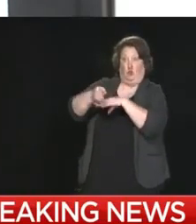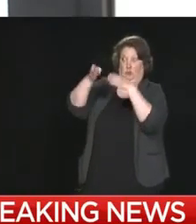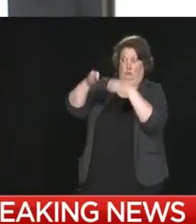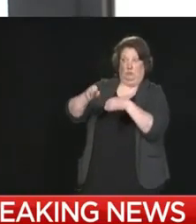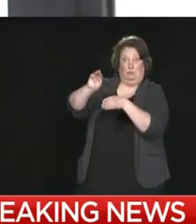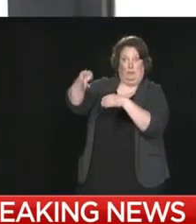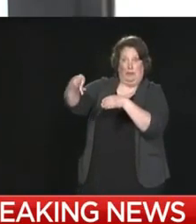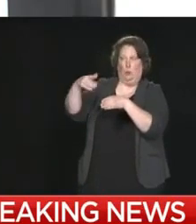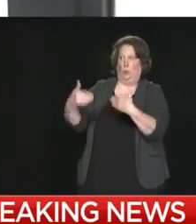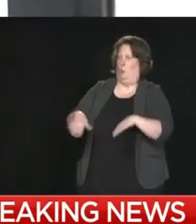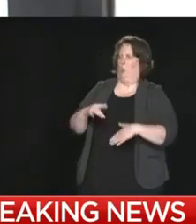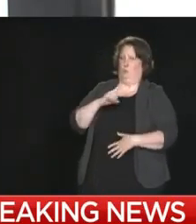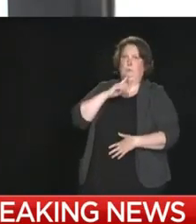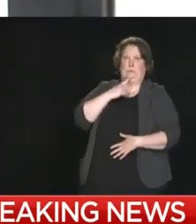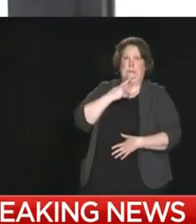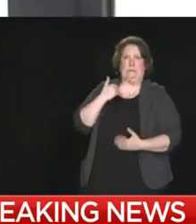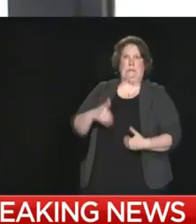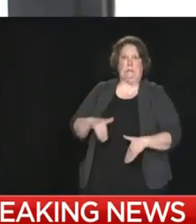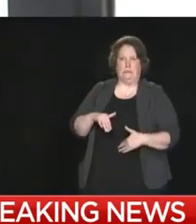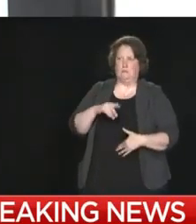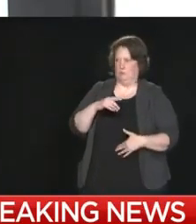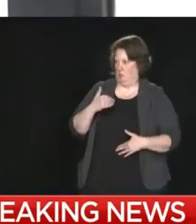as a party.